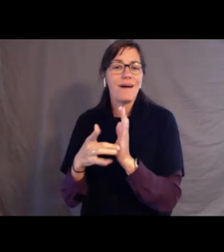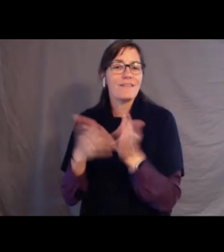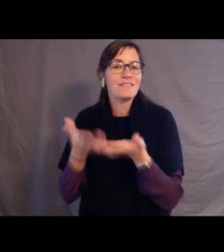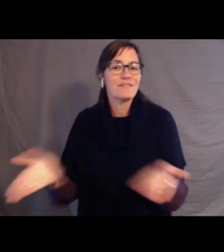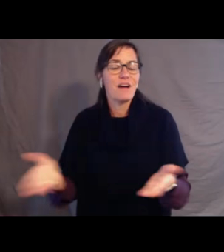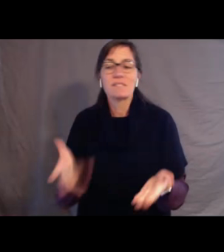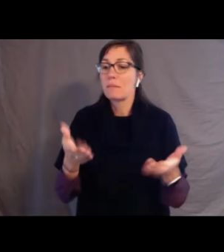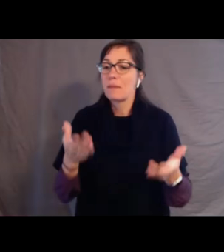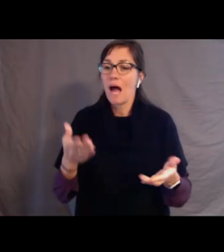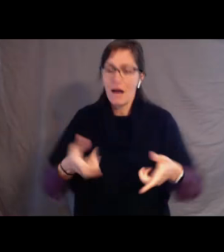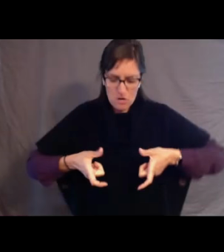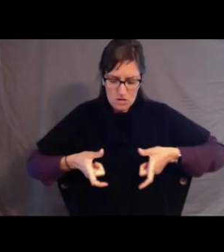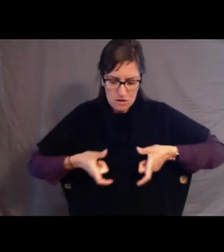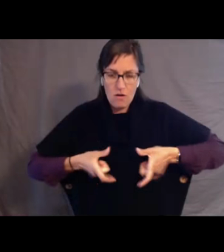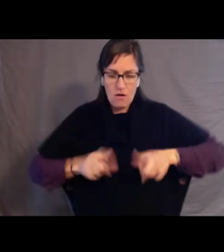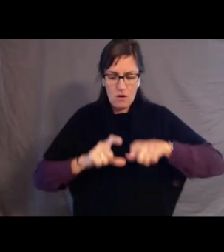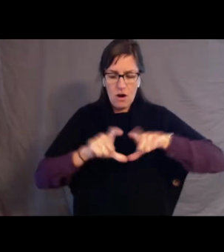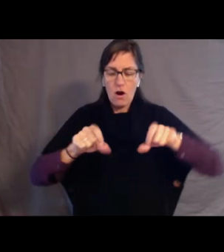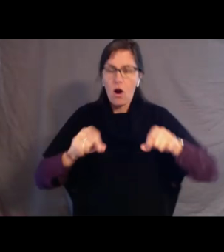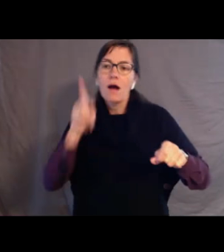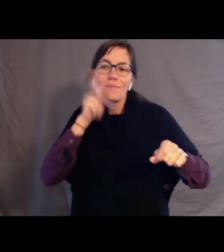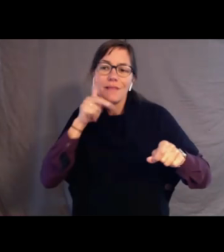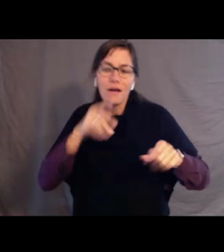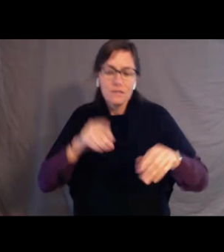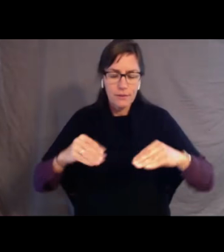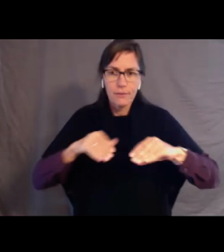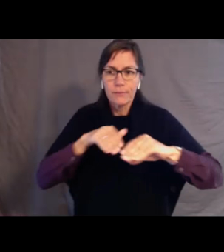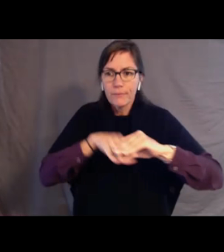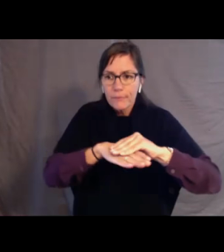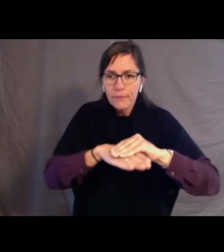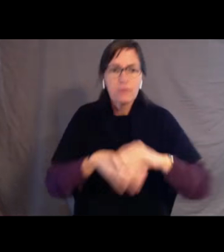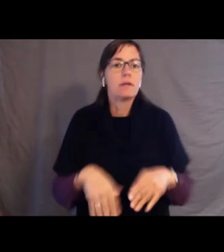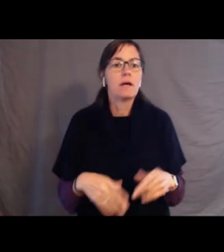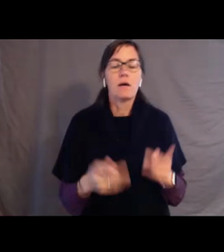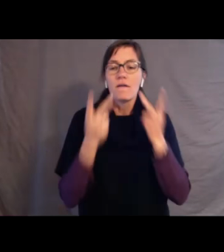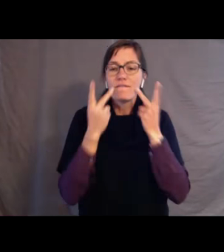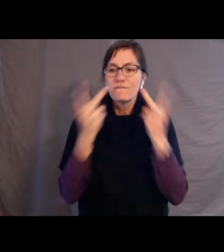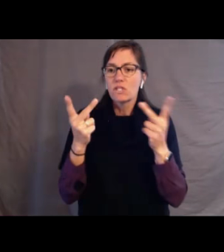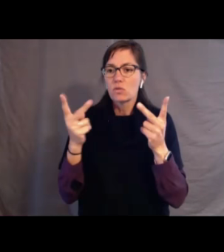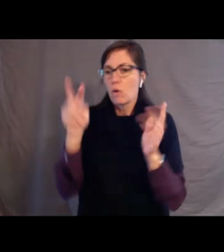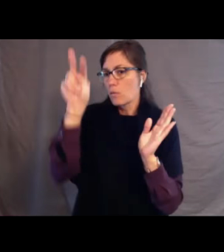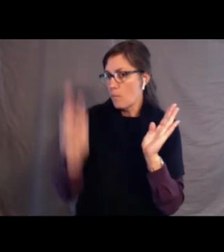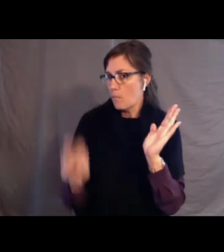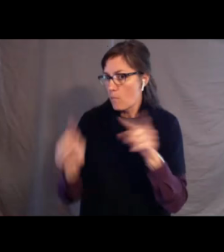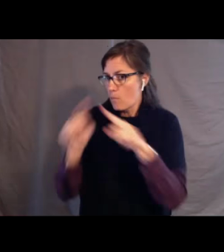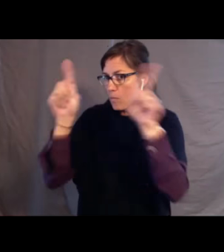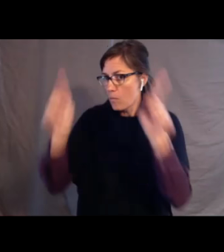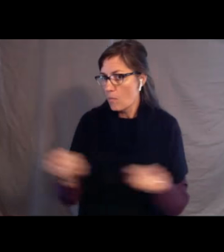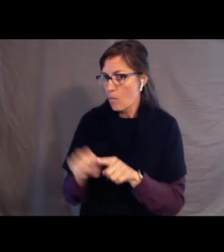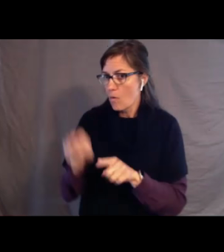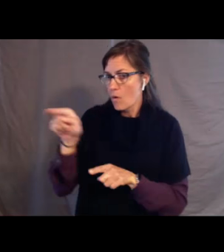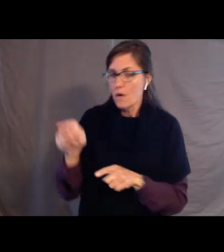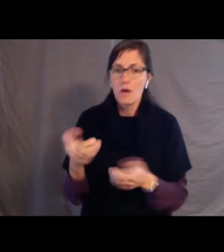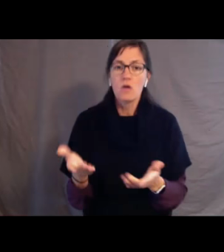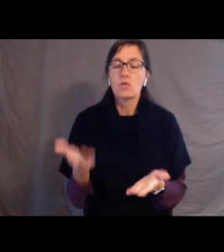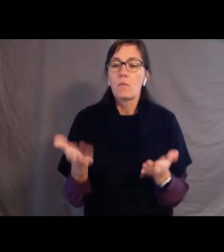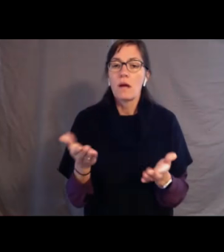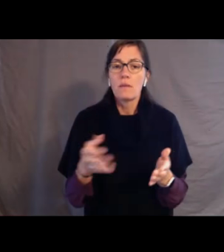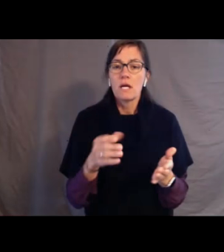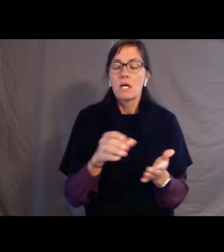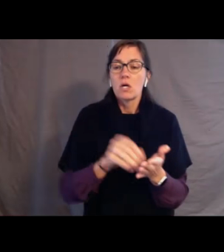communicate. It could be a visual scanning board. So the individual looks to the left or to the right to